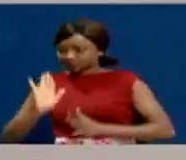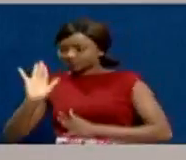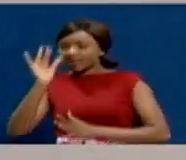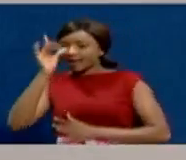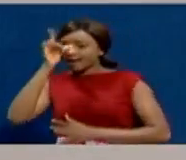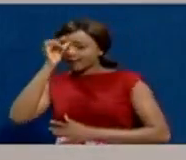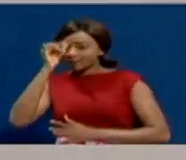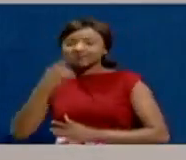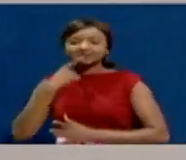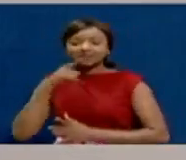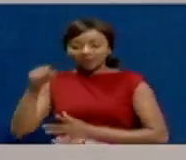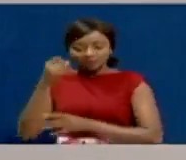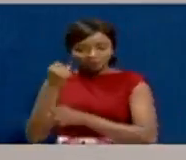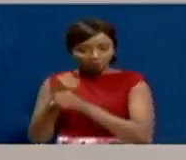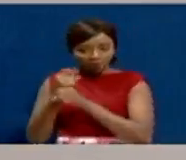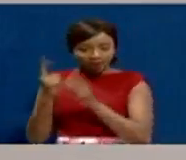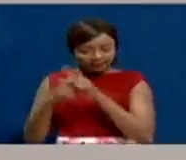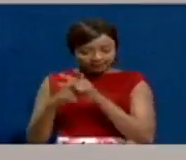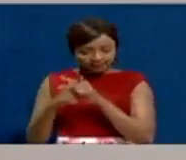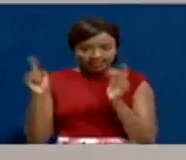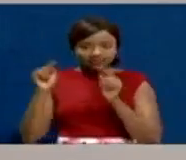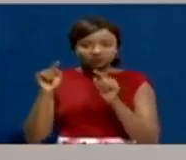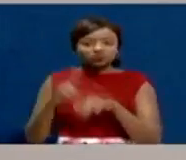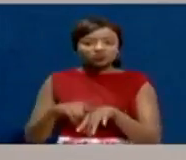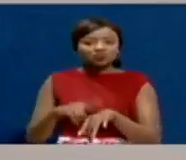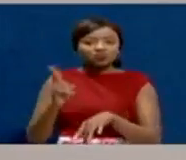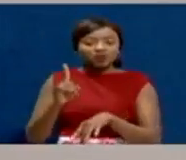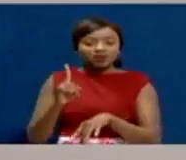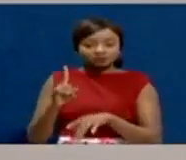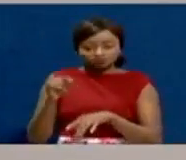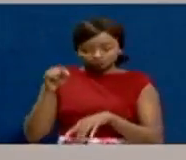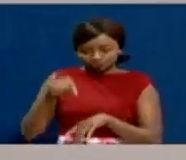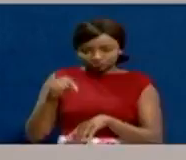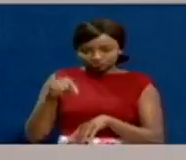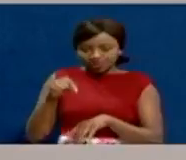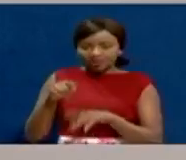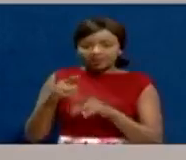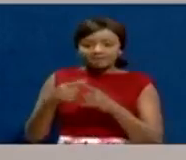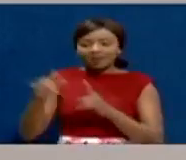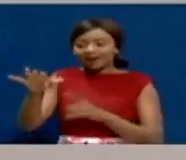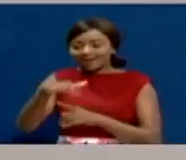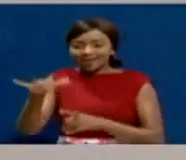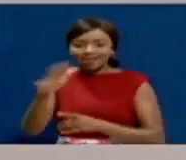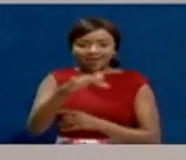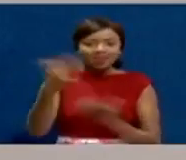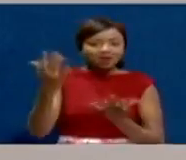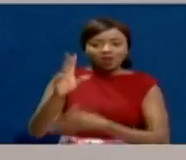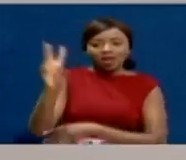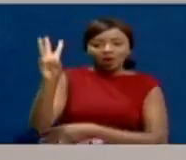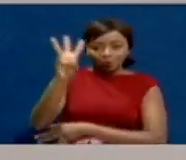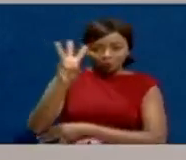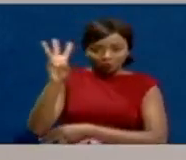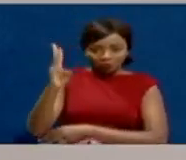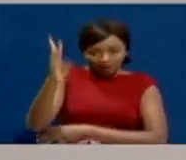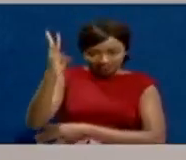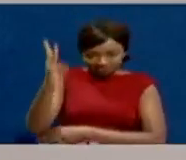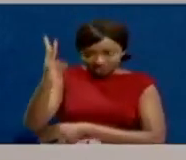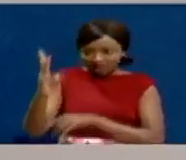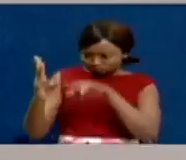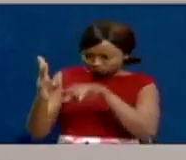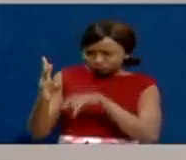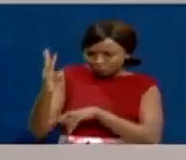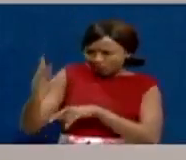today, and the aircraft will be positioned in Wajir from where all the affected counties will be sprayed. Distribution of